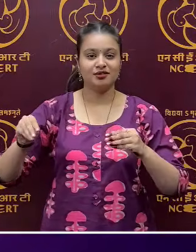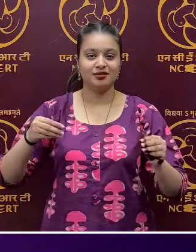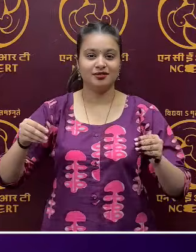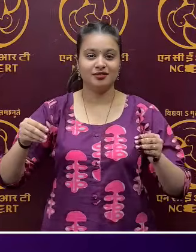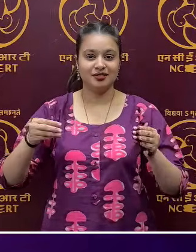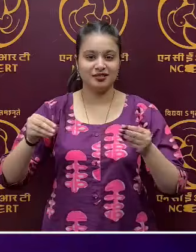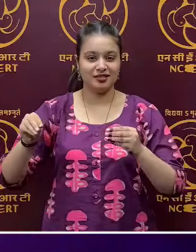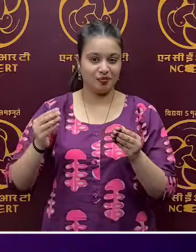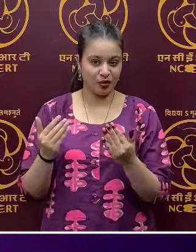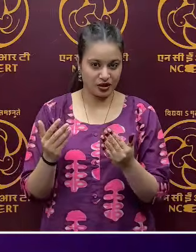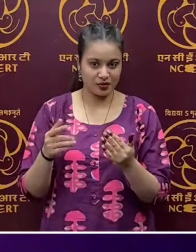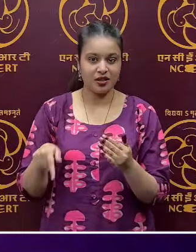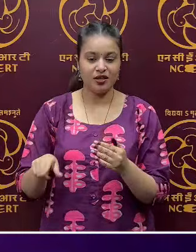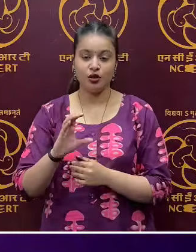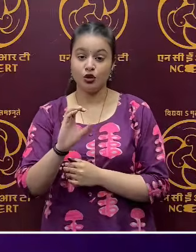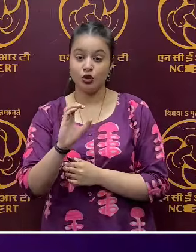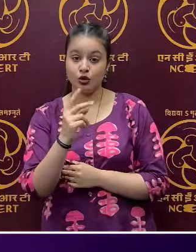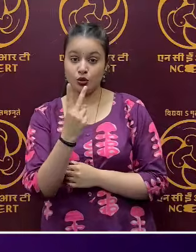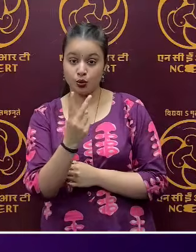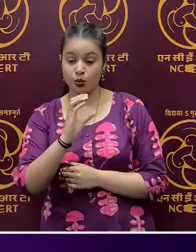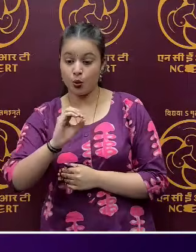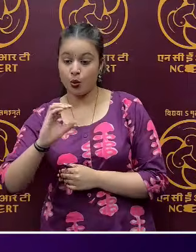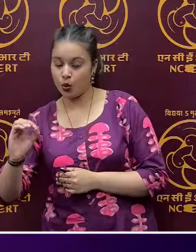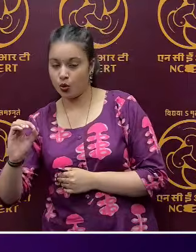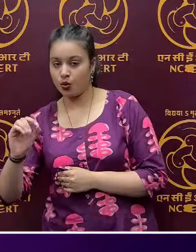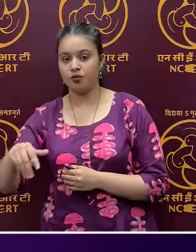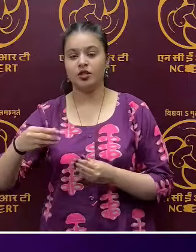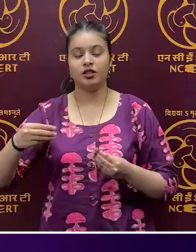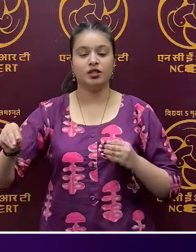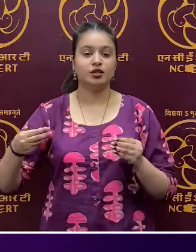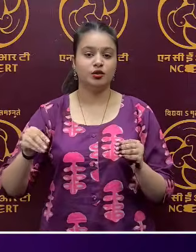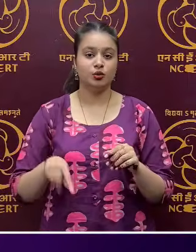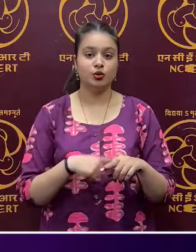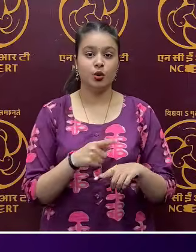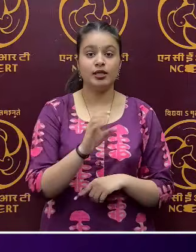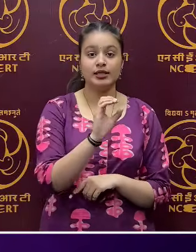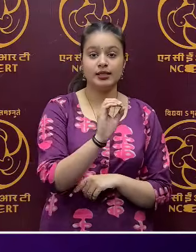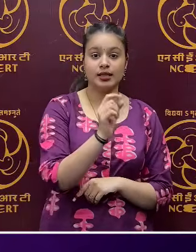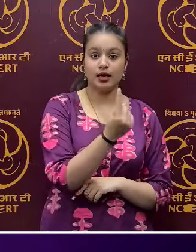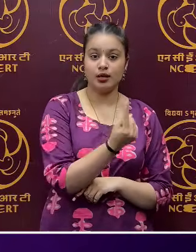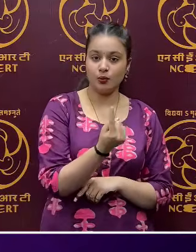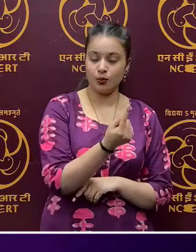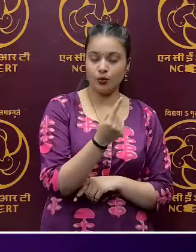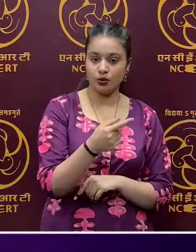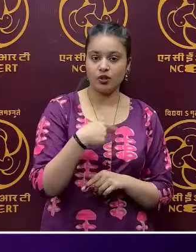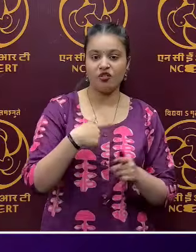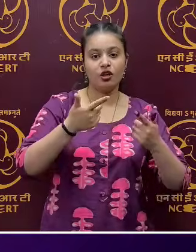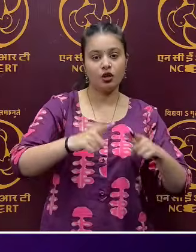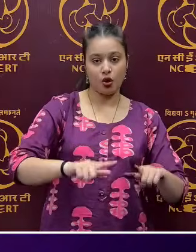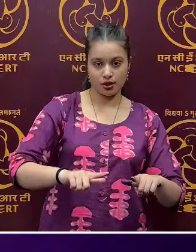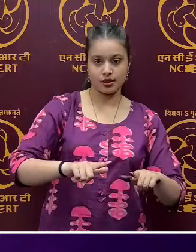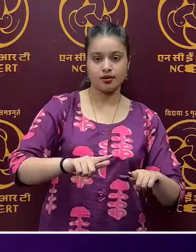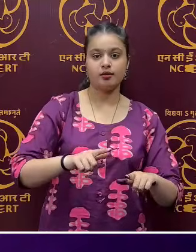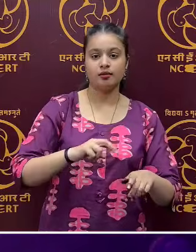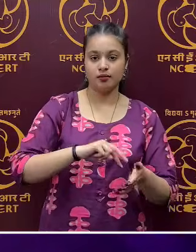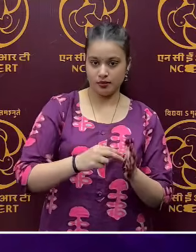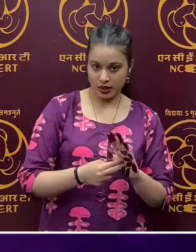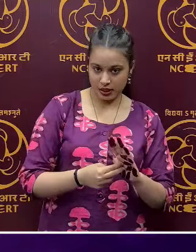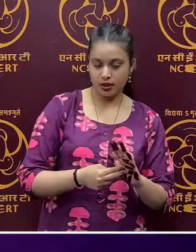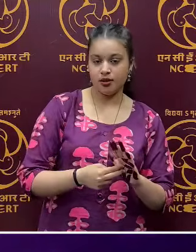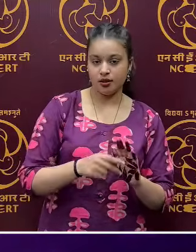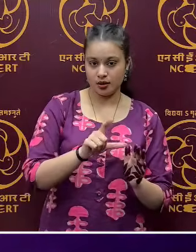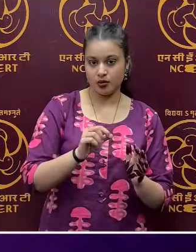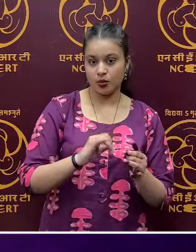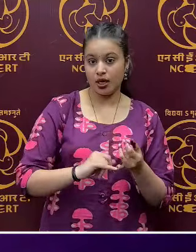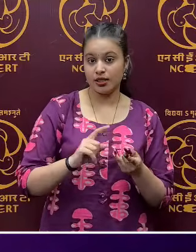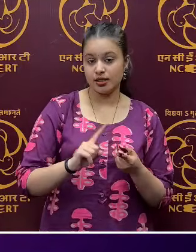is loose. So two O's make it loose. Whereas the single O means you may lose it, or that single O may also